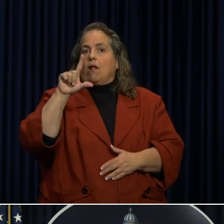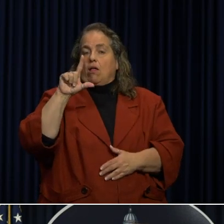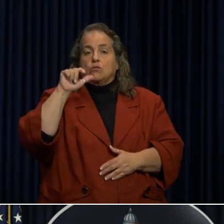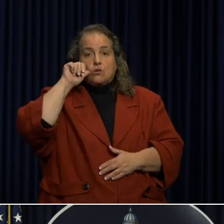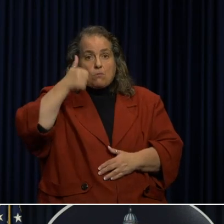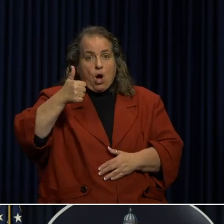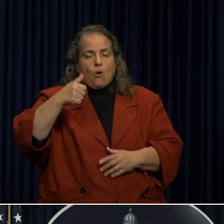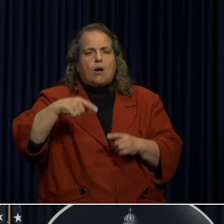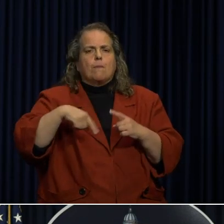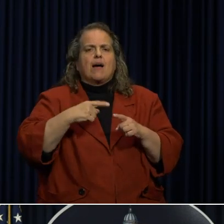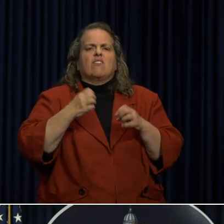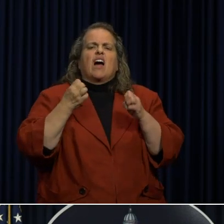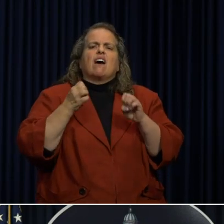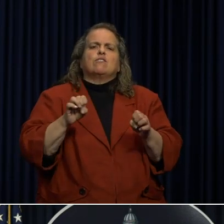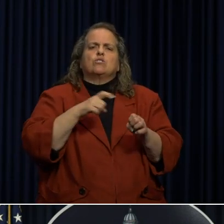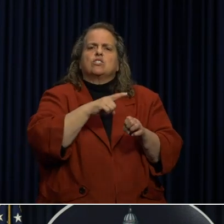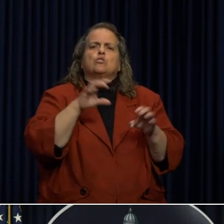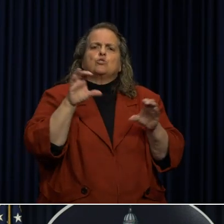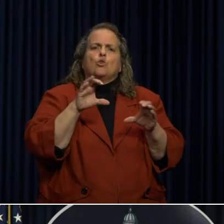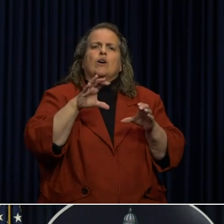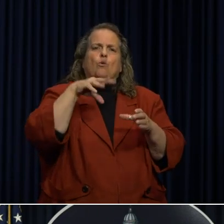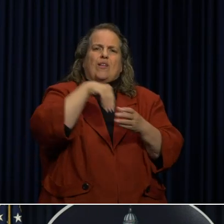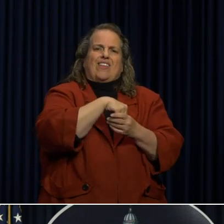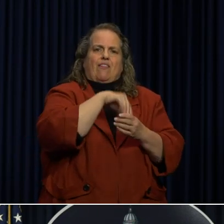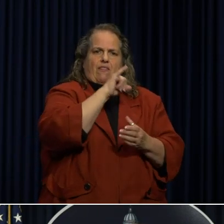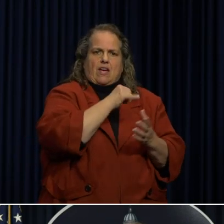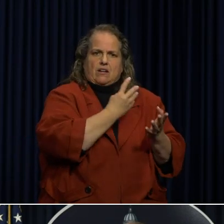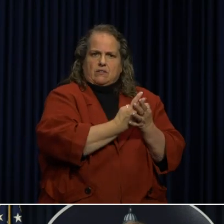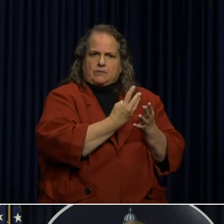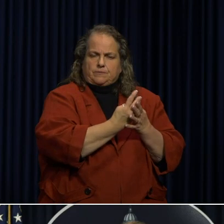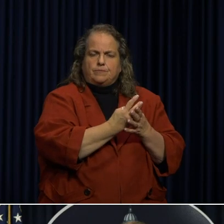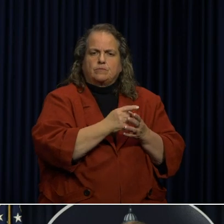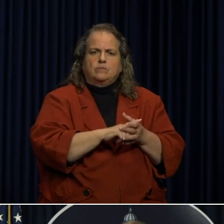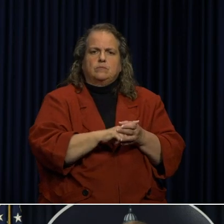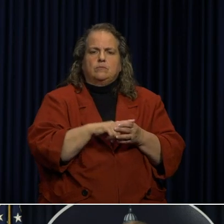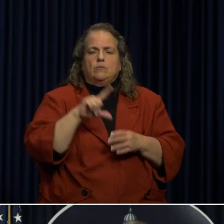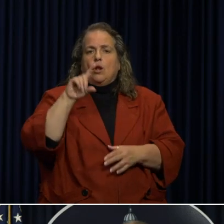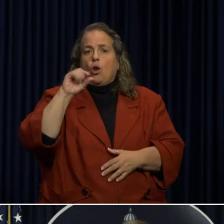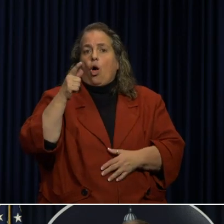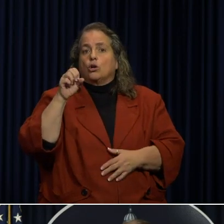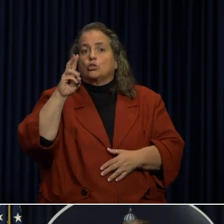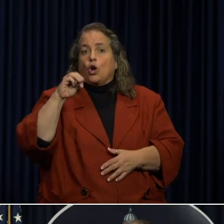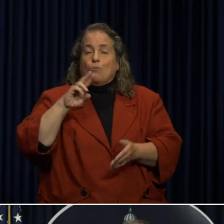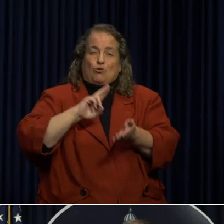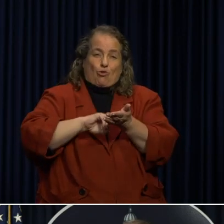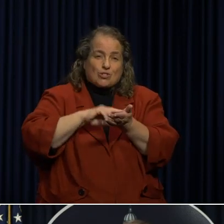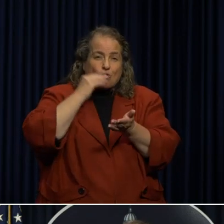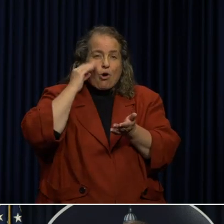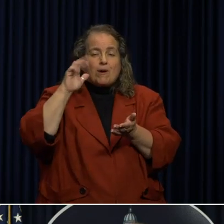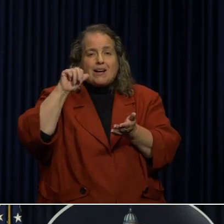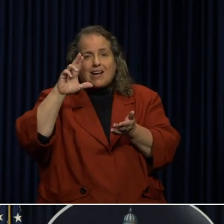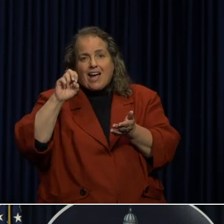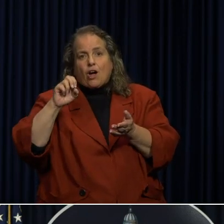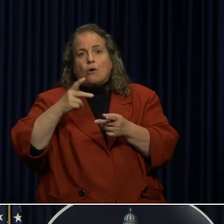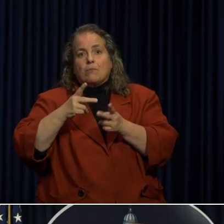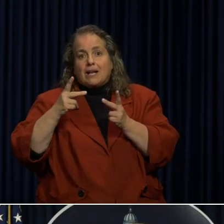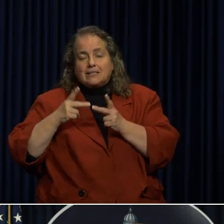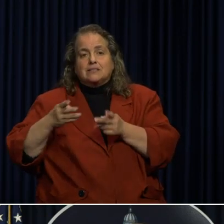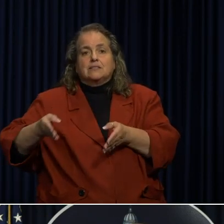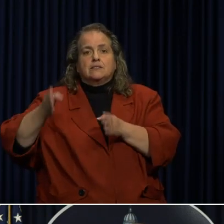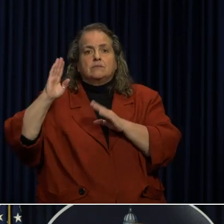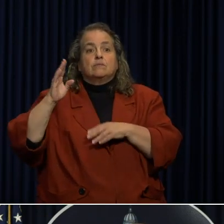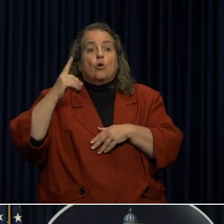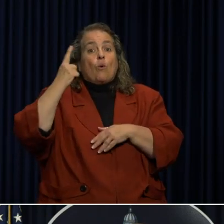that we are making in this facility. Long-term care facilities, one of the reasons why